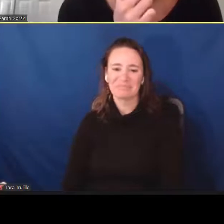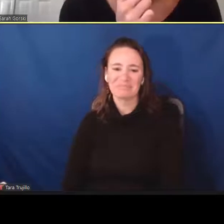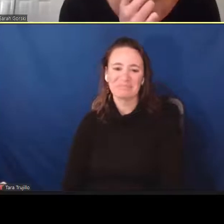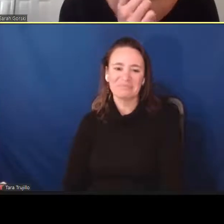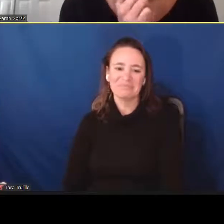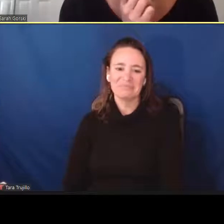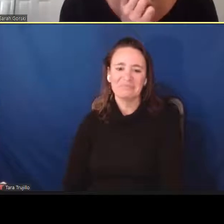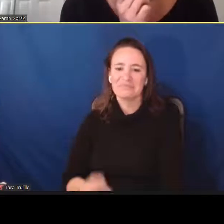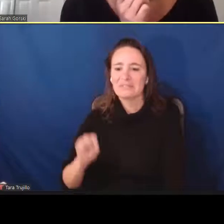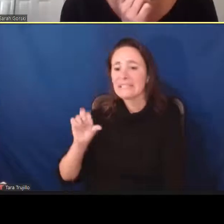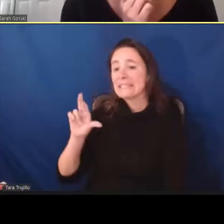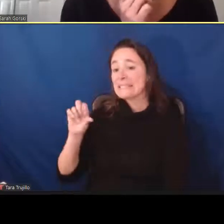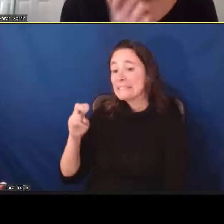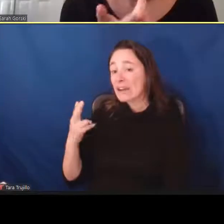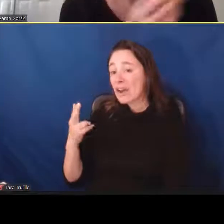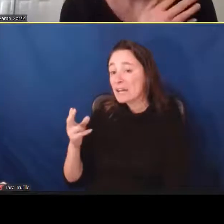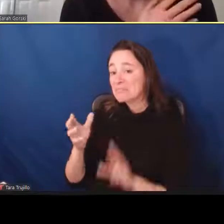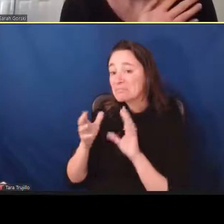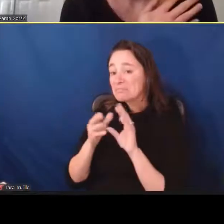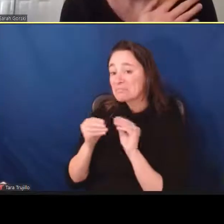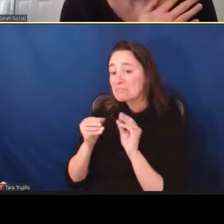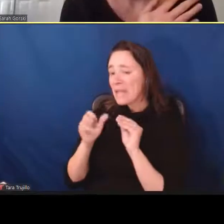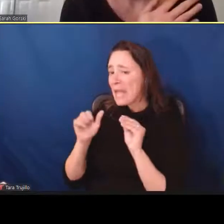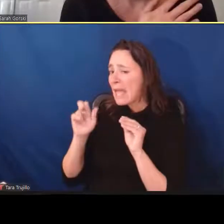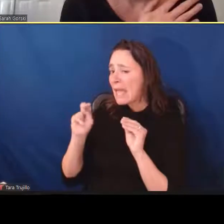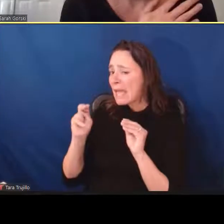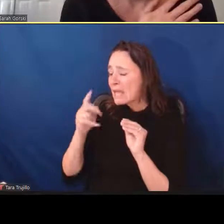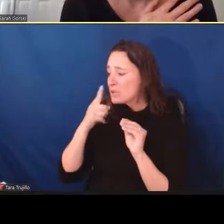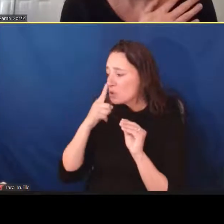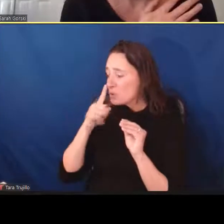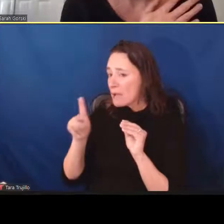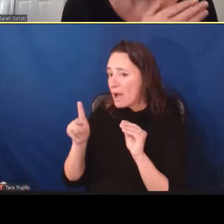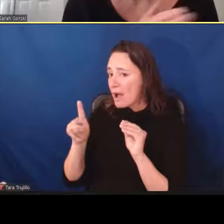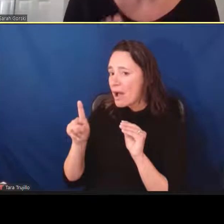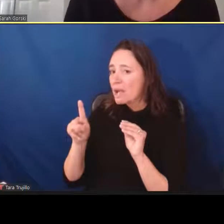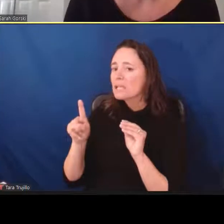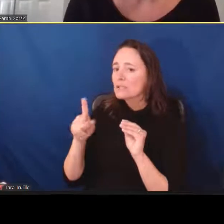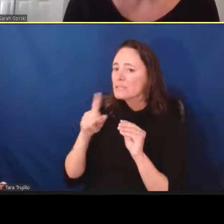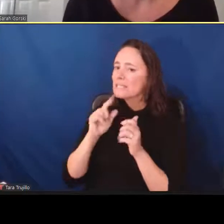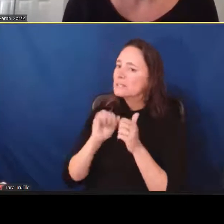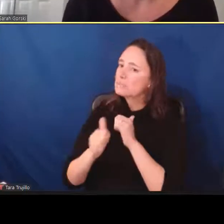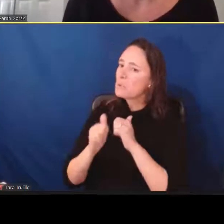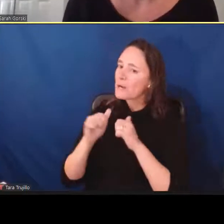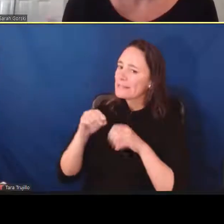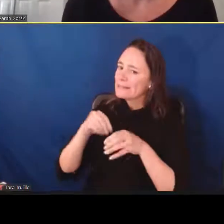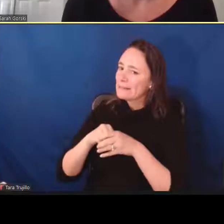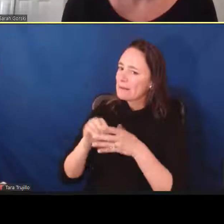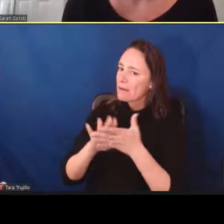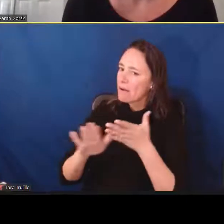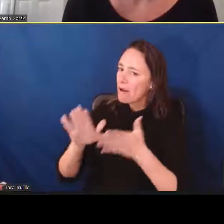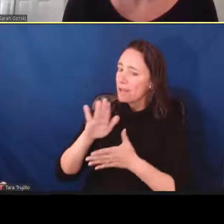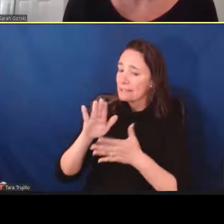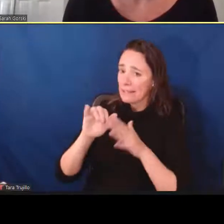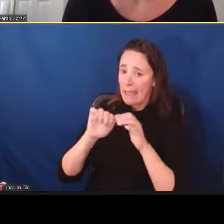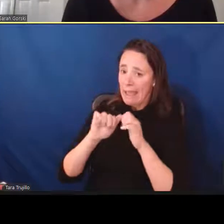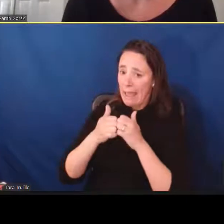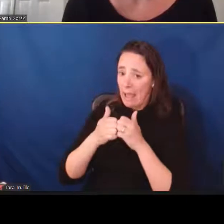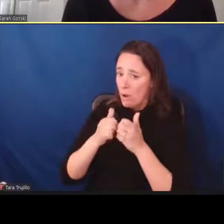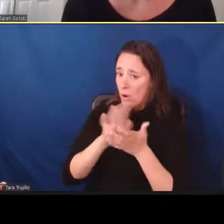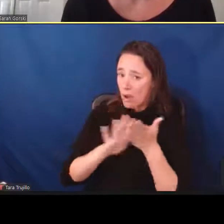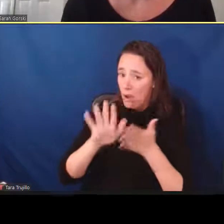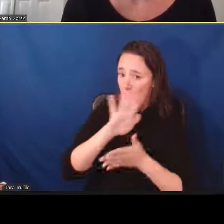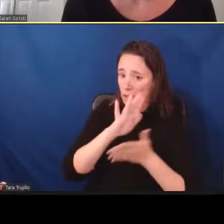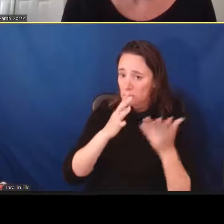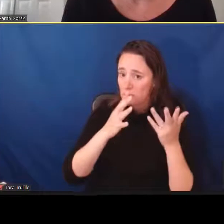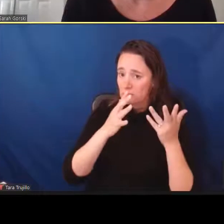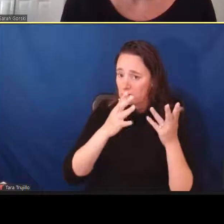And can you tell us a little bit how, I know you said you were played sports in college, but how did you go from college to the Paralympics? Can you tell us a